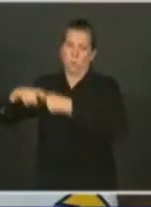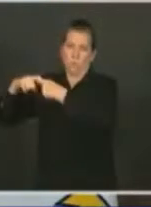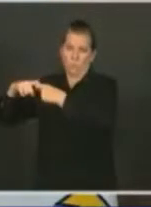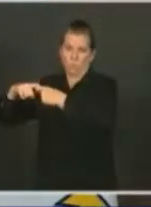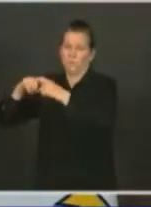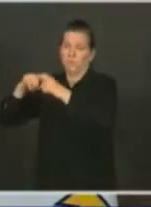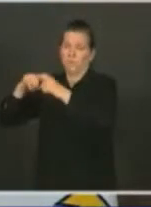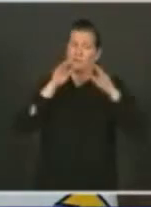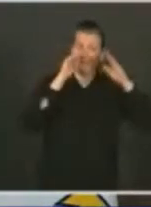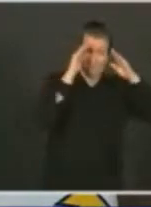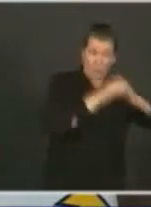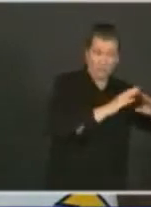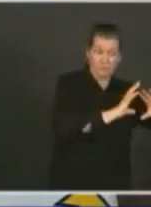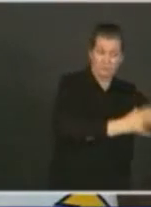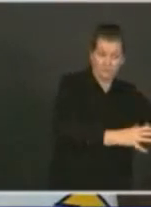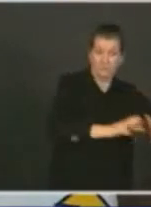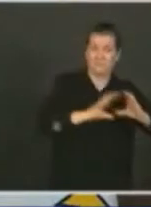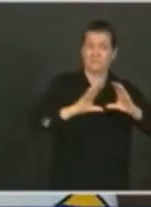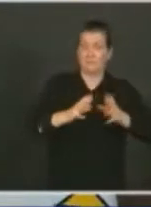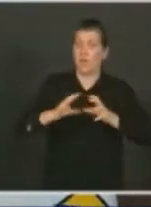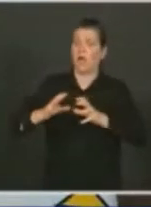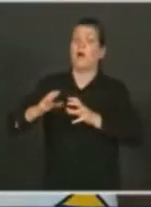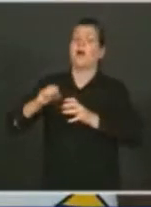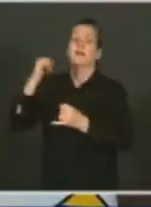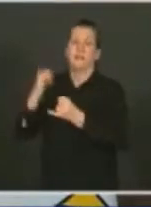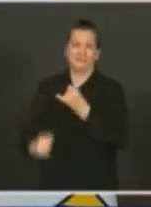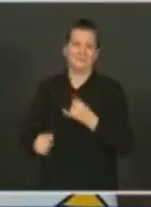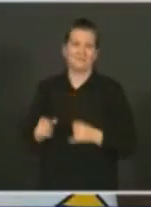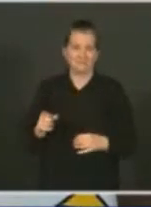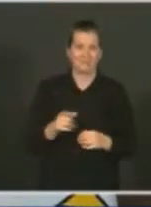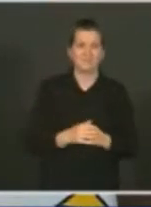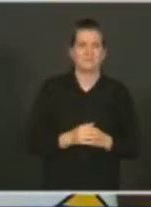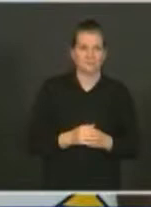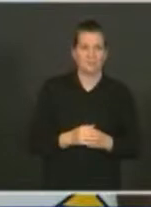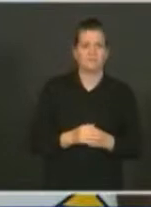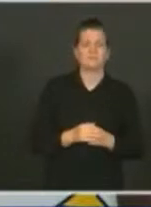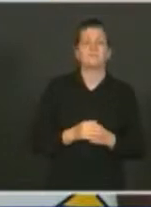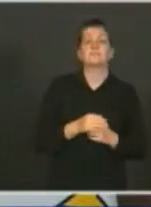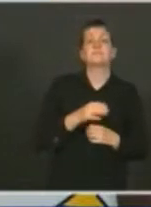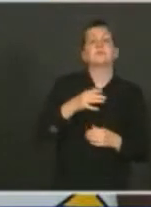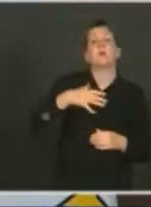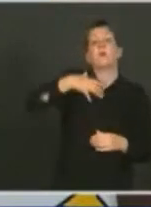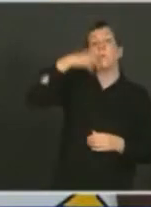Phase 3, and you'd be phase 3, young adults, children, remaining